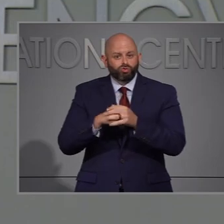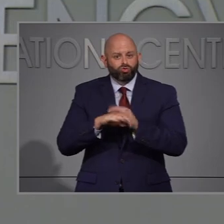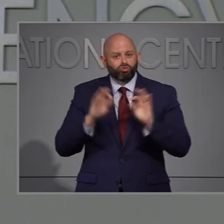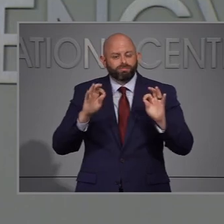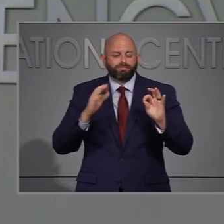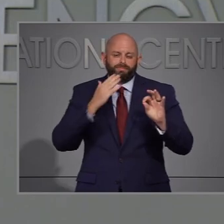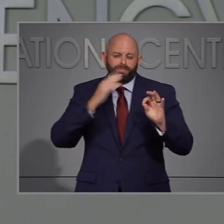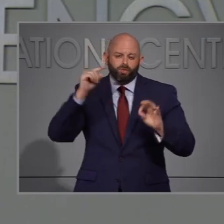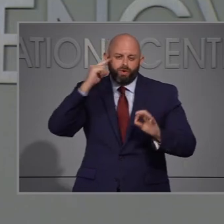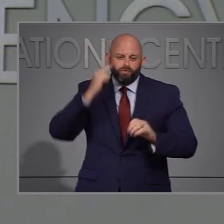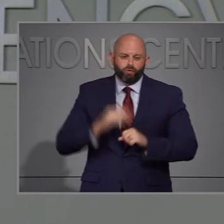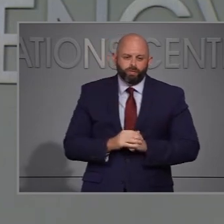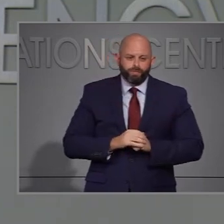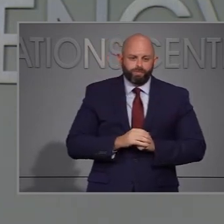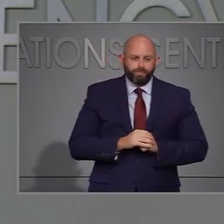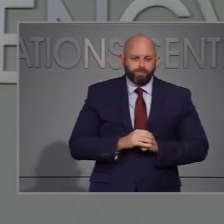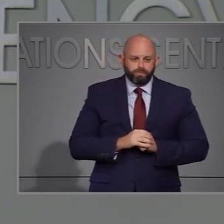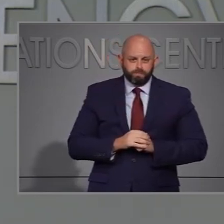Governor.